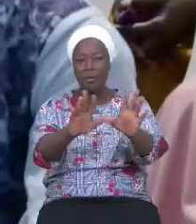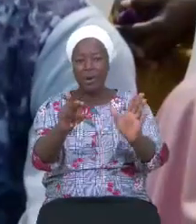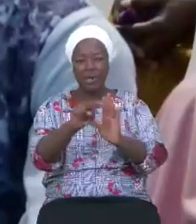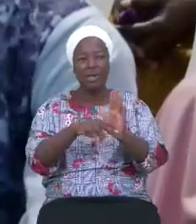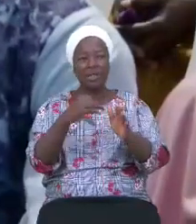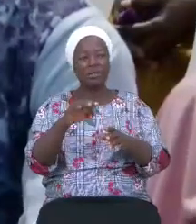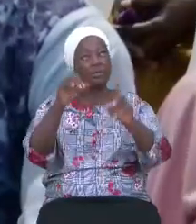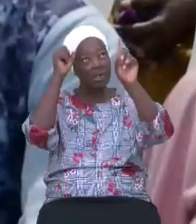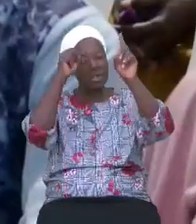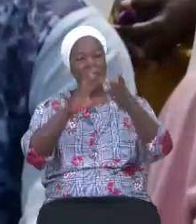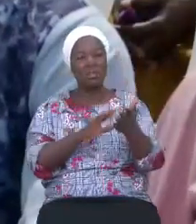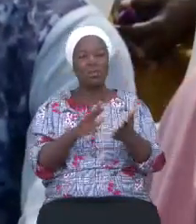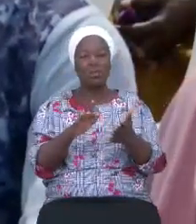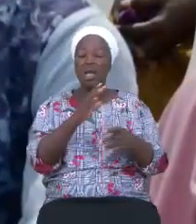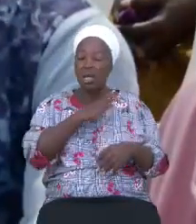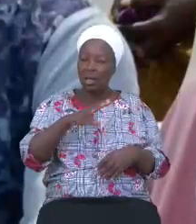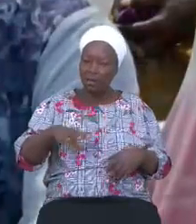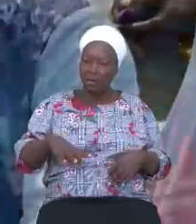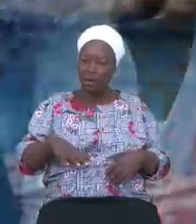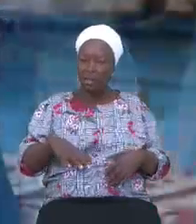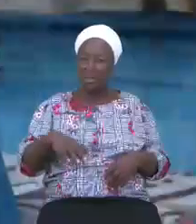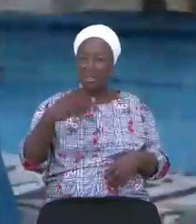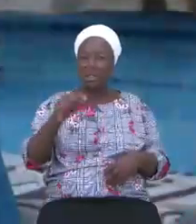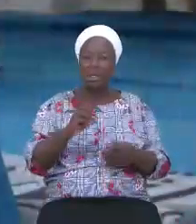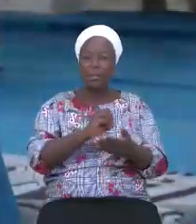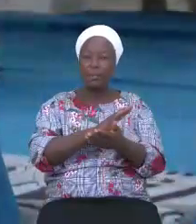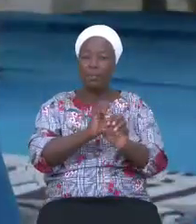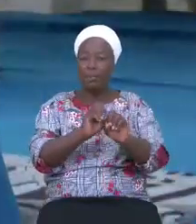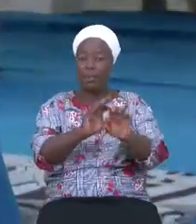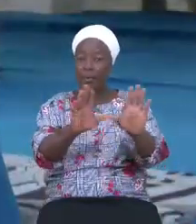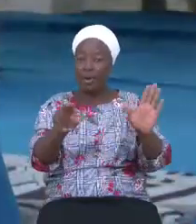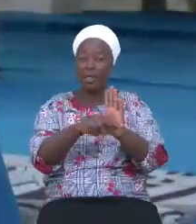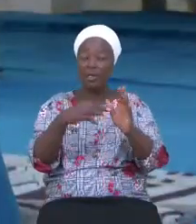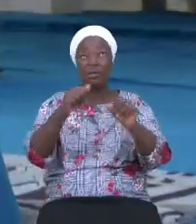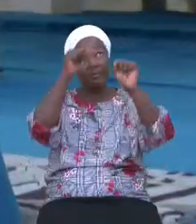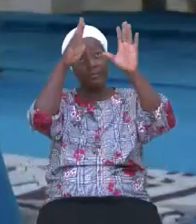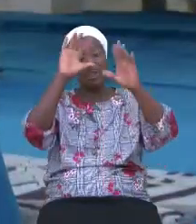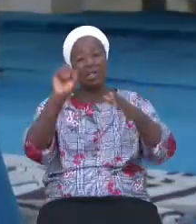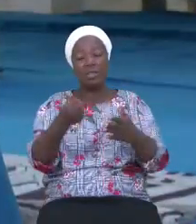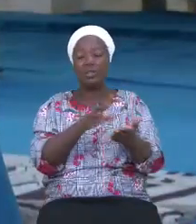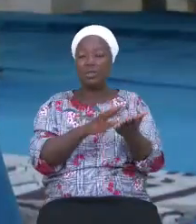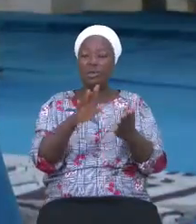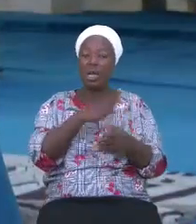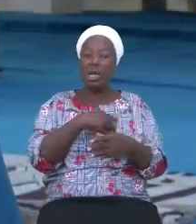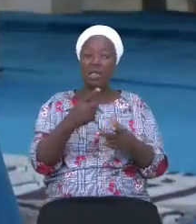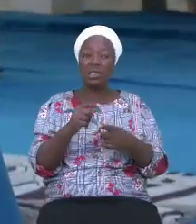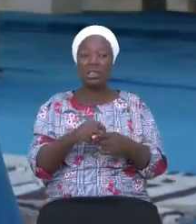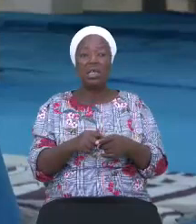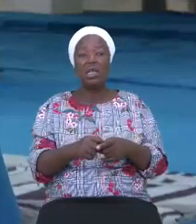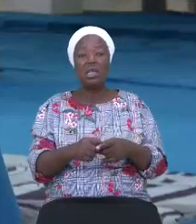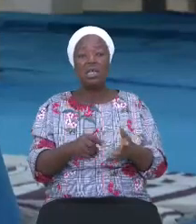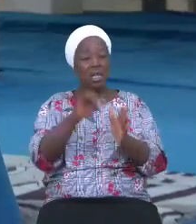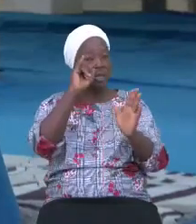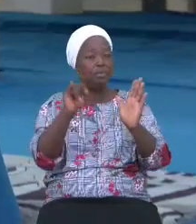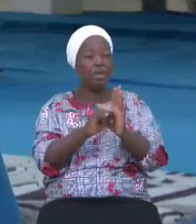his glory. Christ, the brightness of the Father's glory, and the express image of